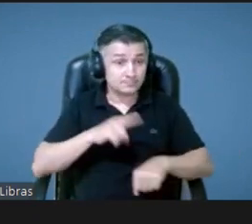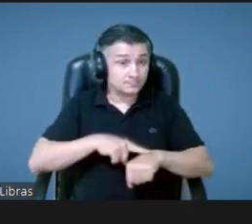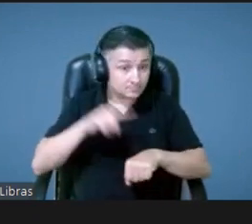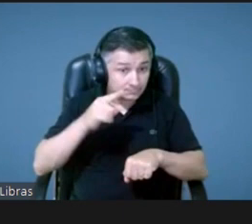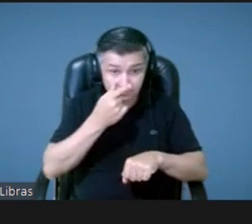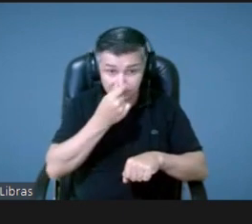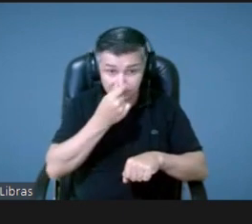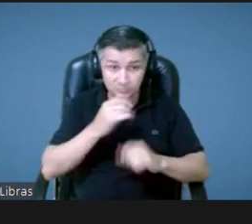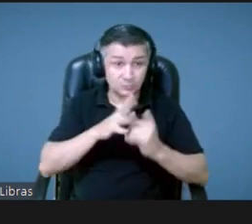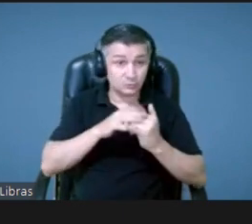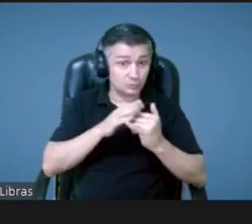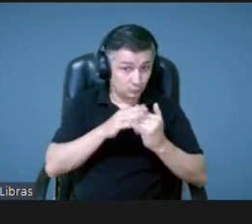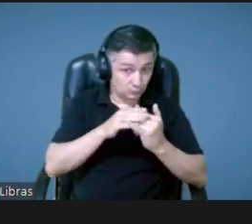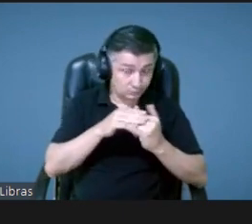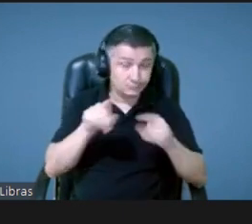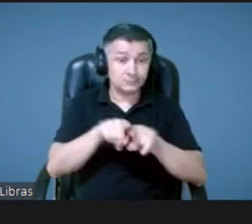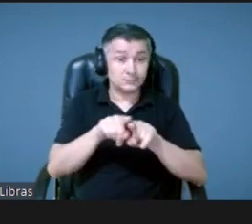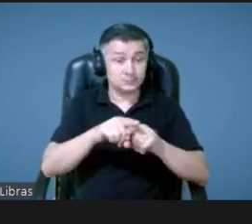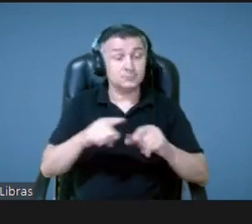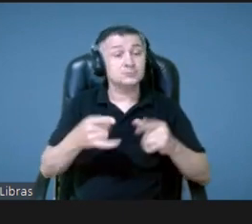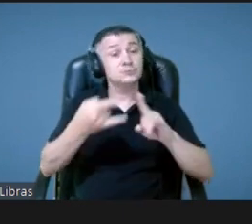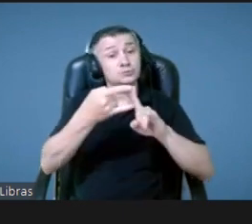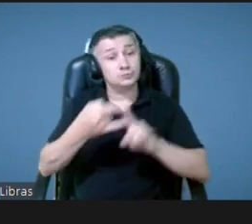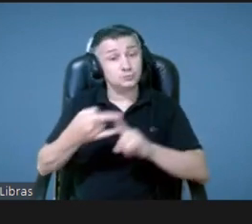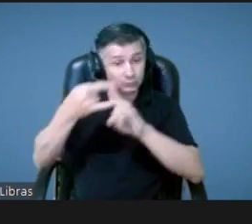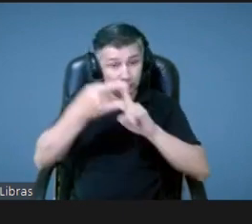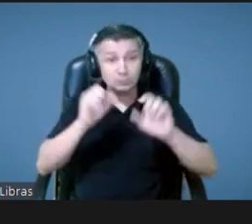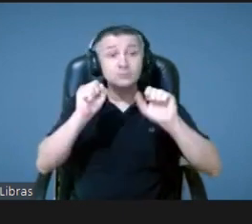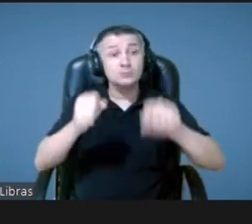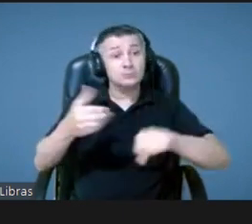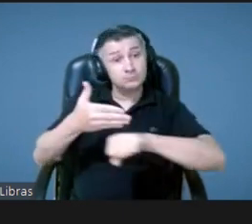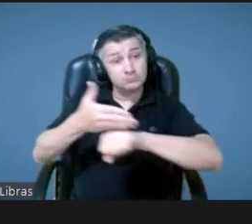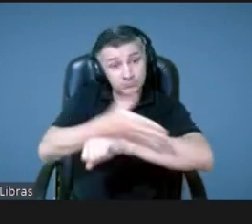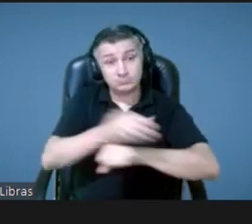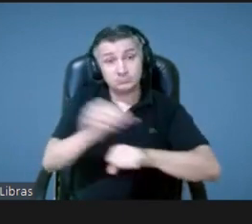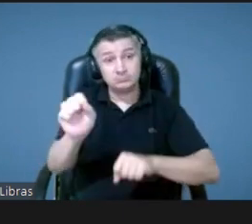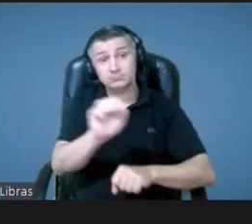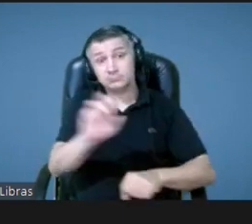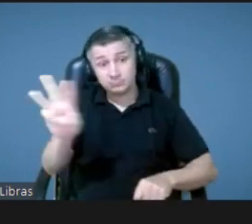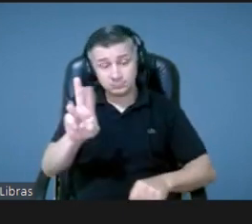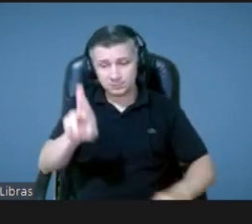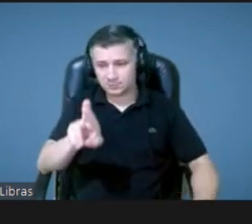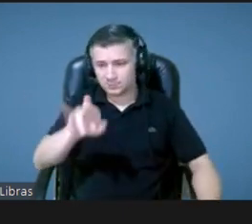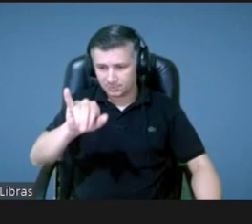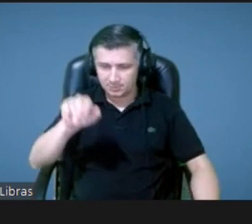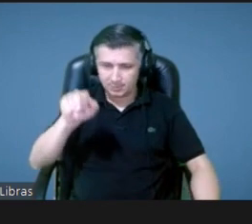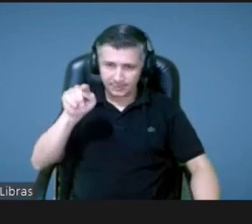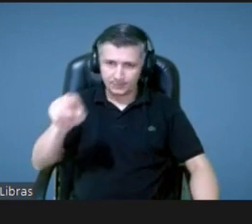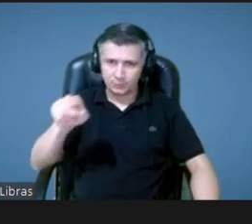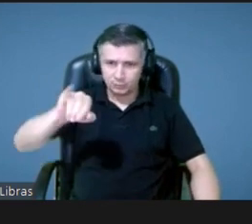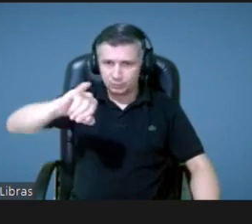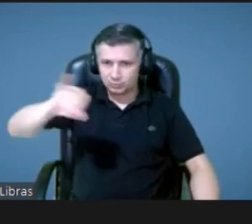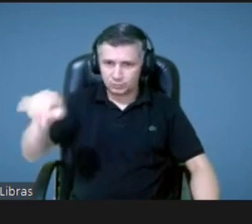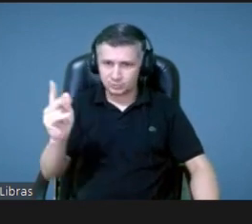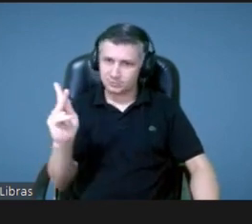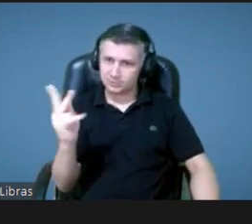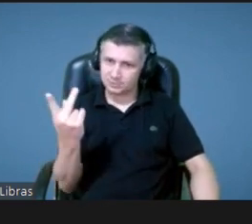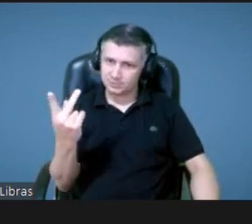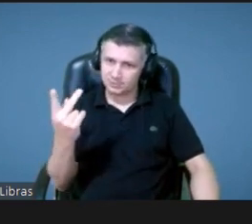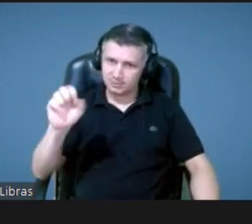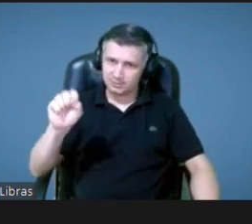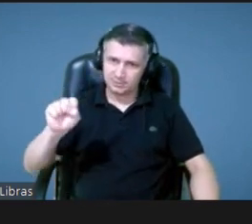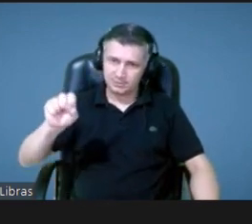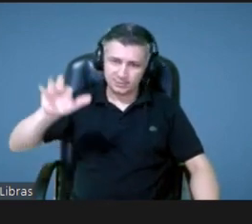inclusive. This presentation is being broadcast simultaneously on YouTube and Zoom from the site